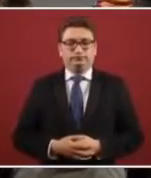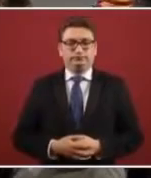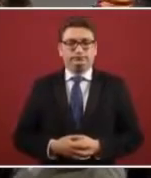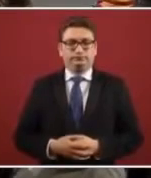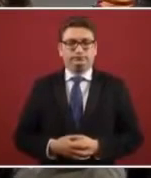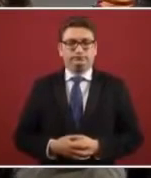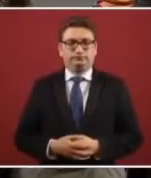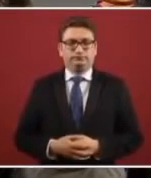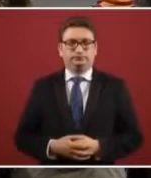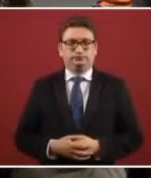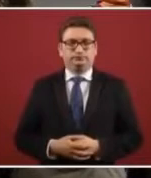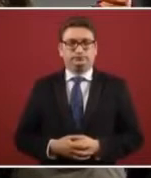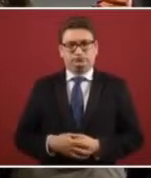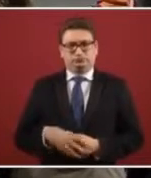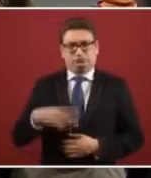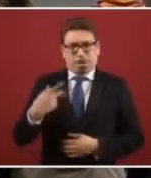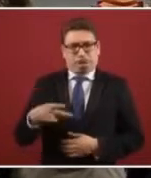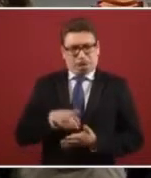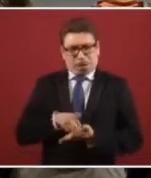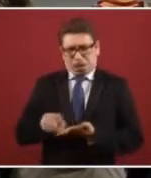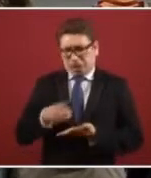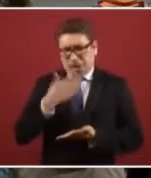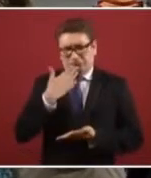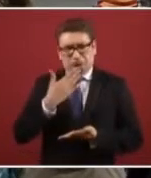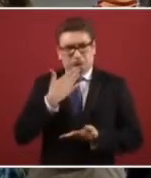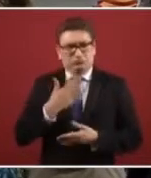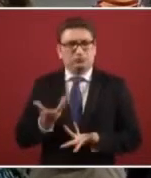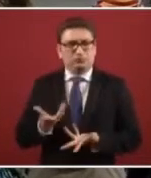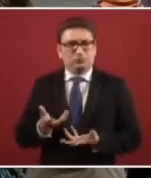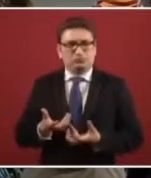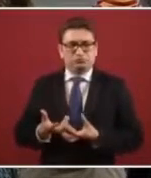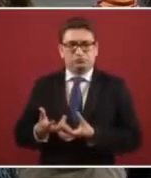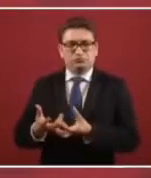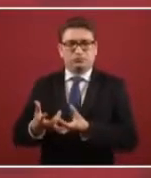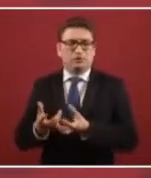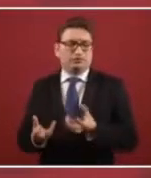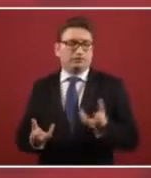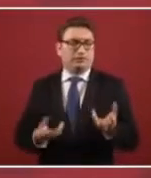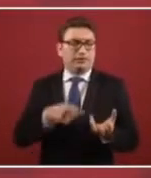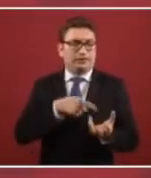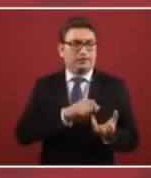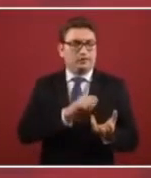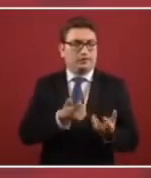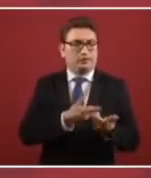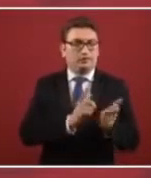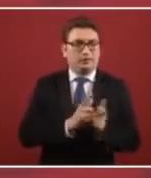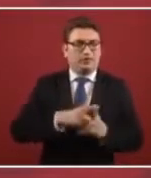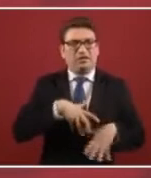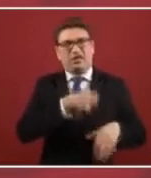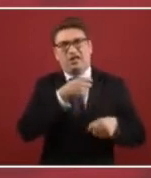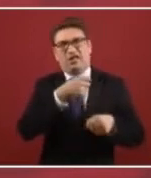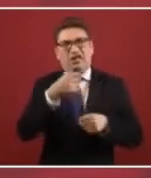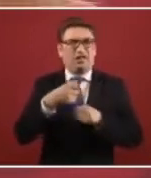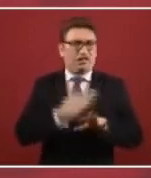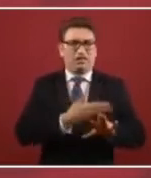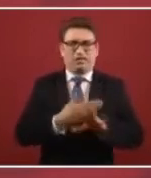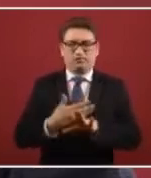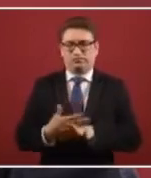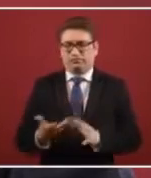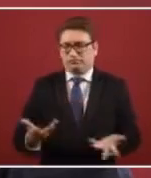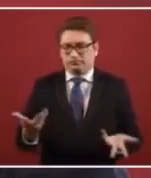that have all just the justification in motion and they are not